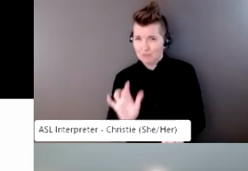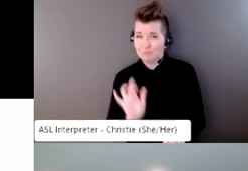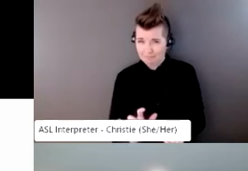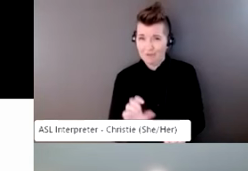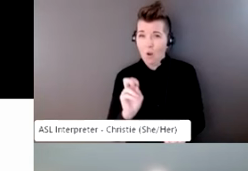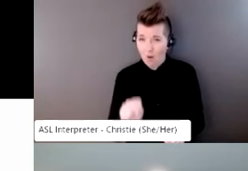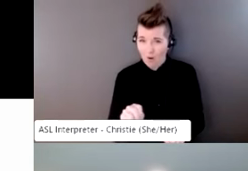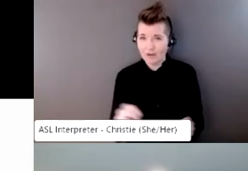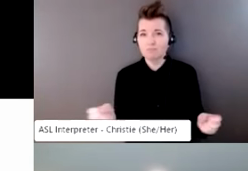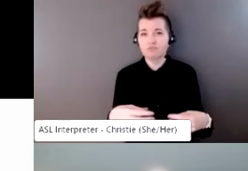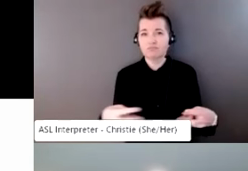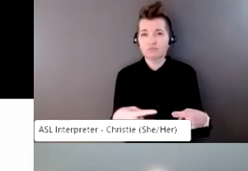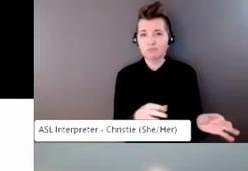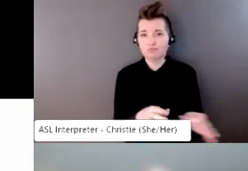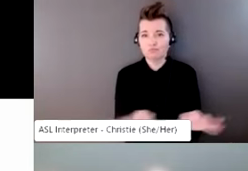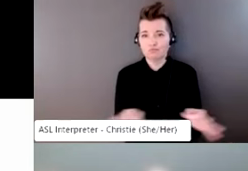Next slide.